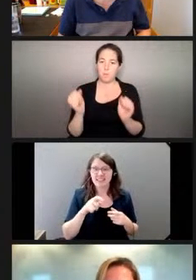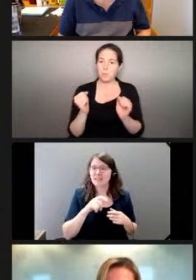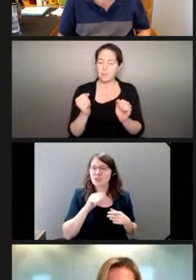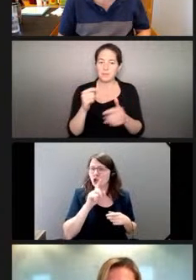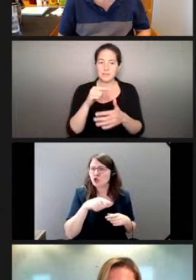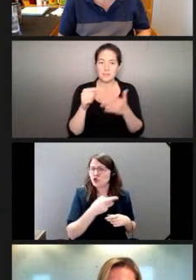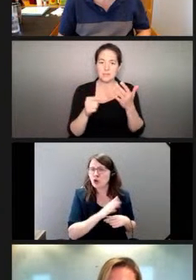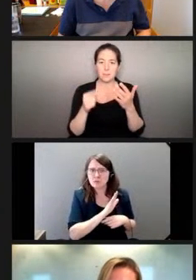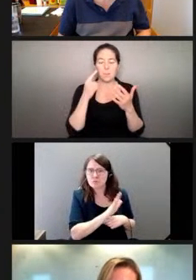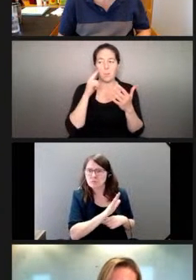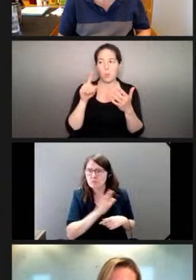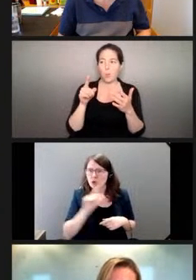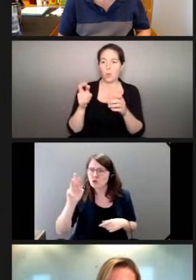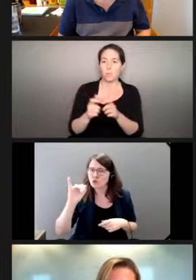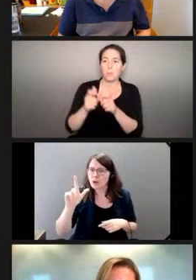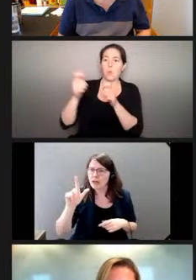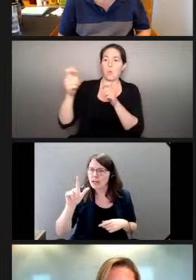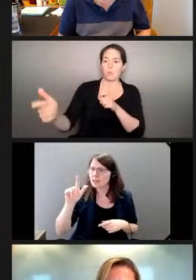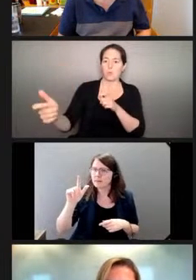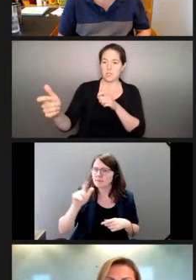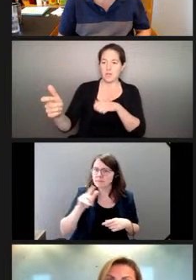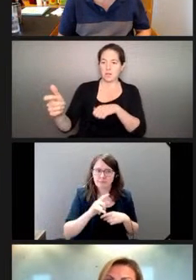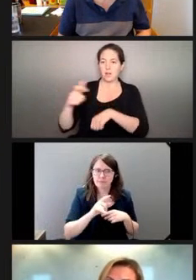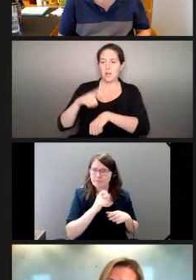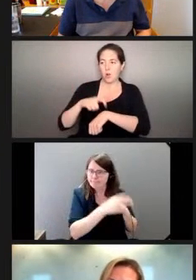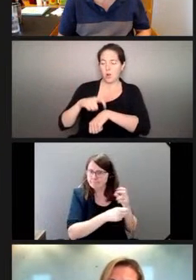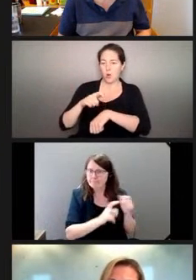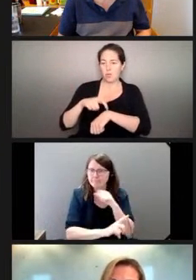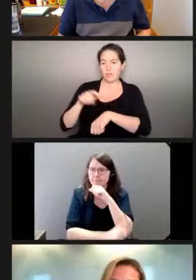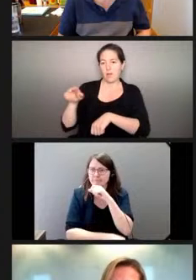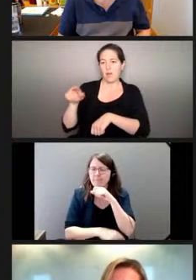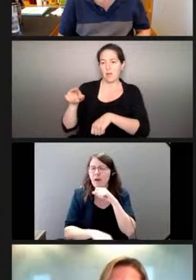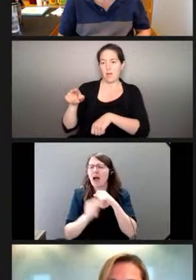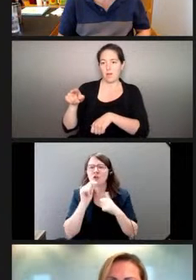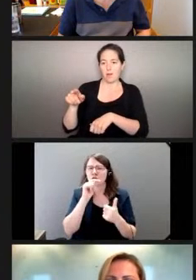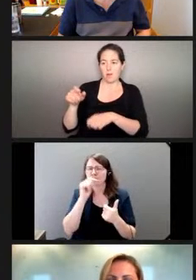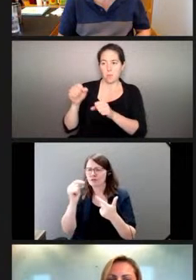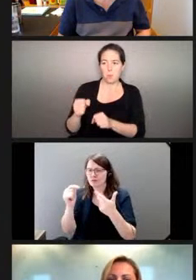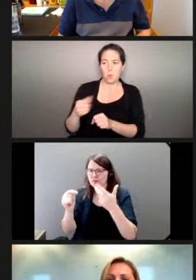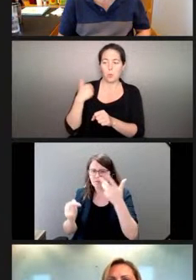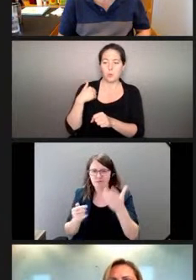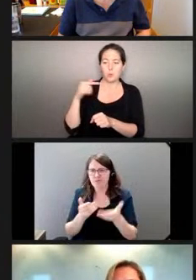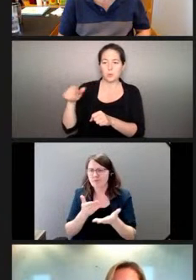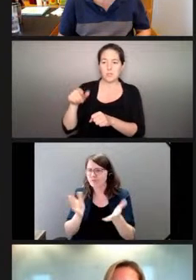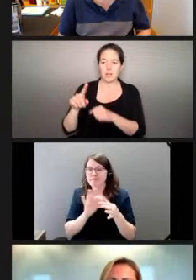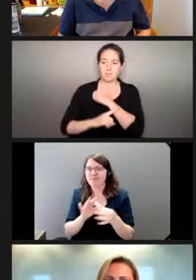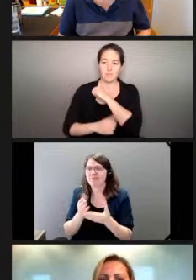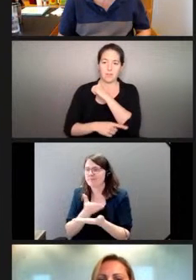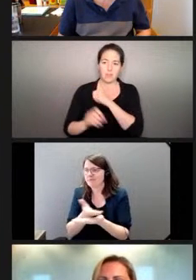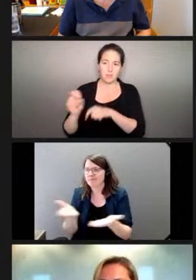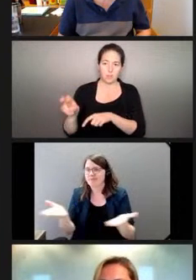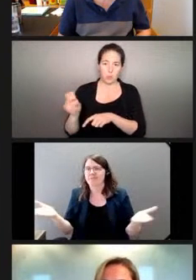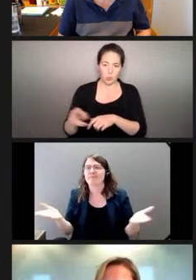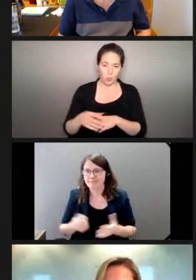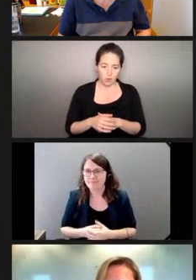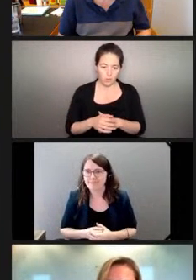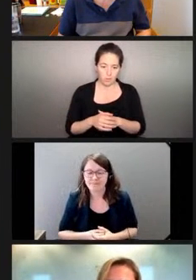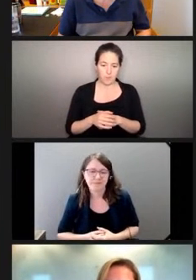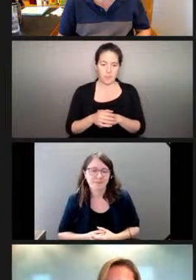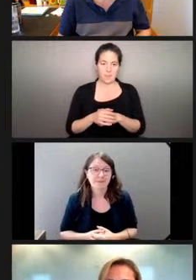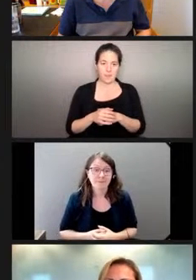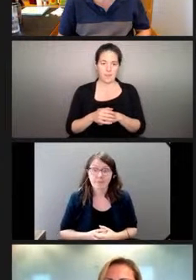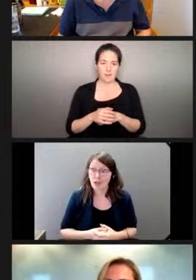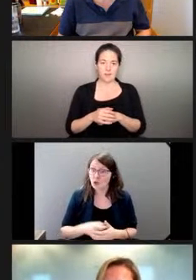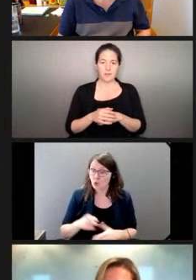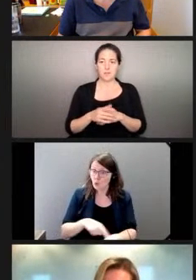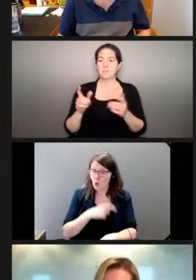that we're considering through the master plan's development. So of course, with the completion of the long-term needs assessment and